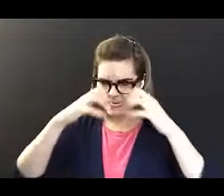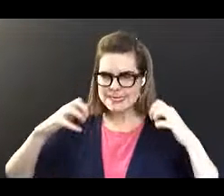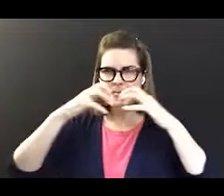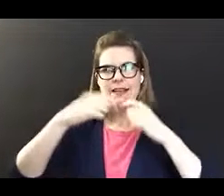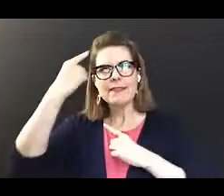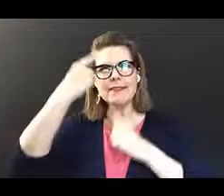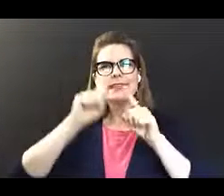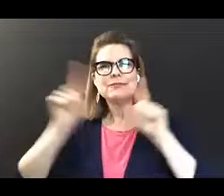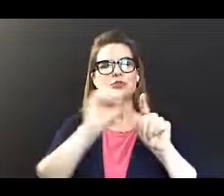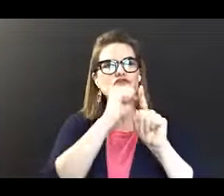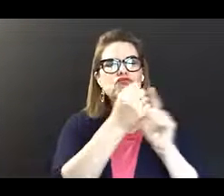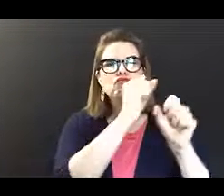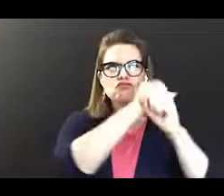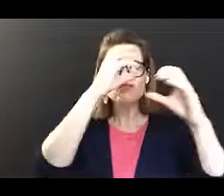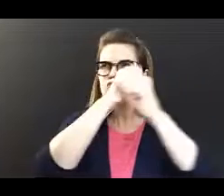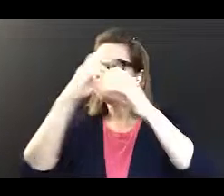kind